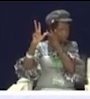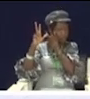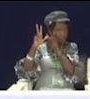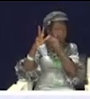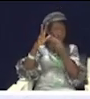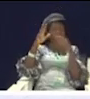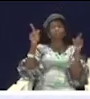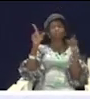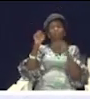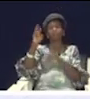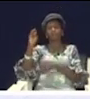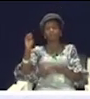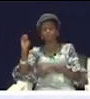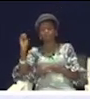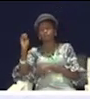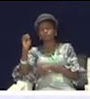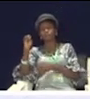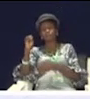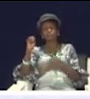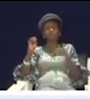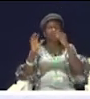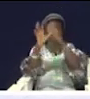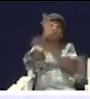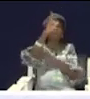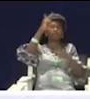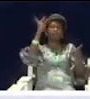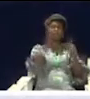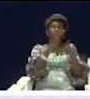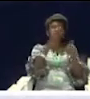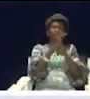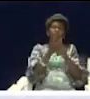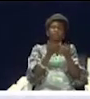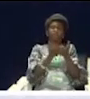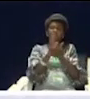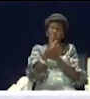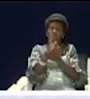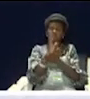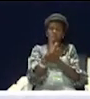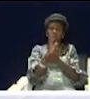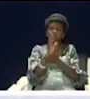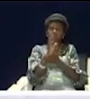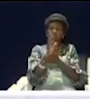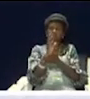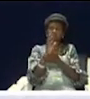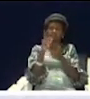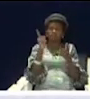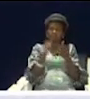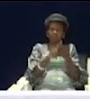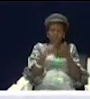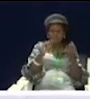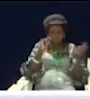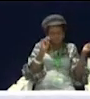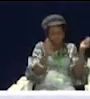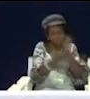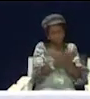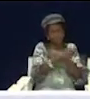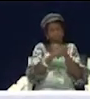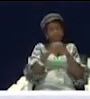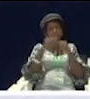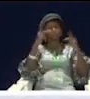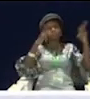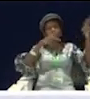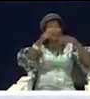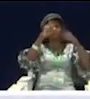And so, he reserves the right to change a prophecy to a